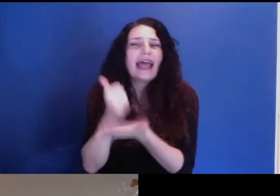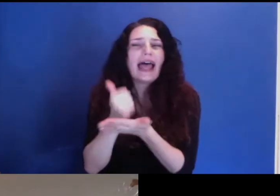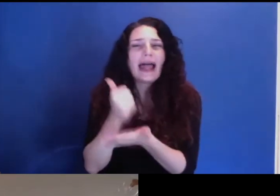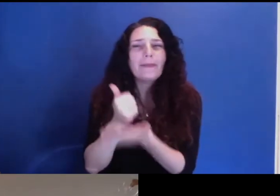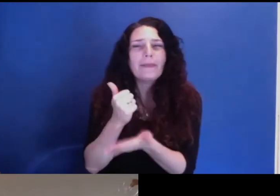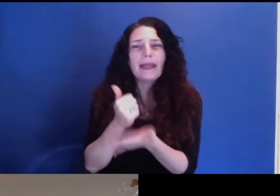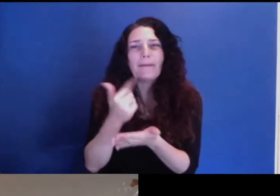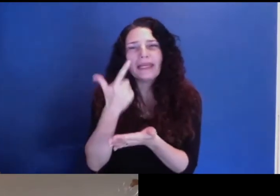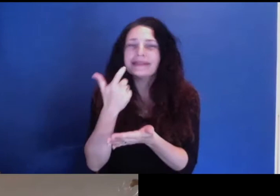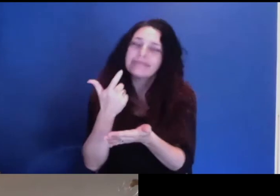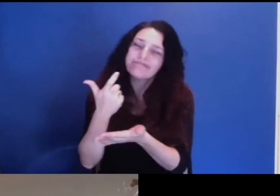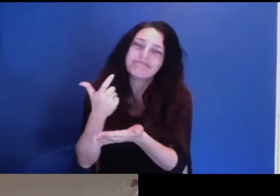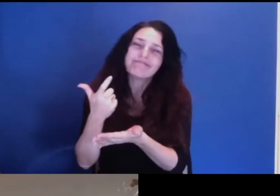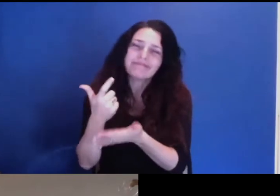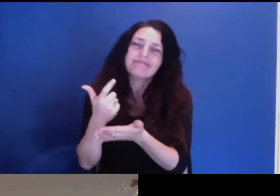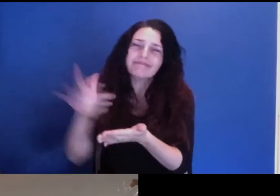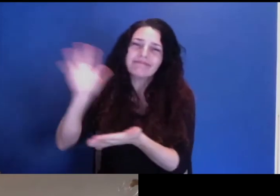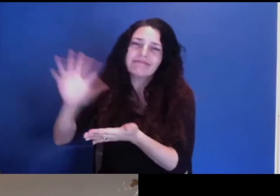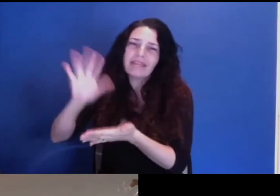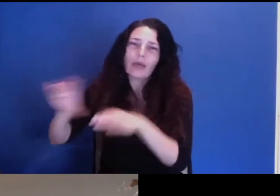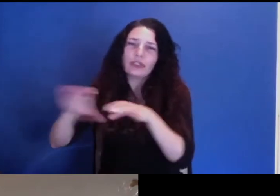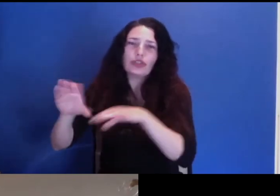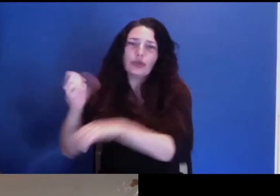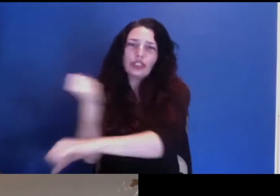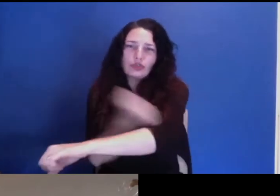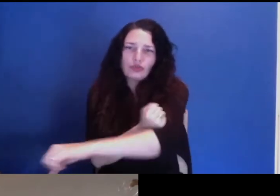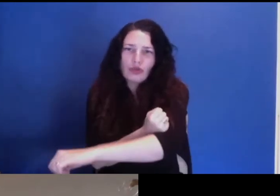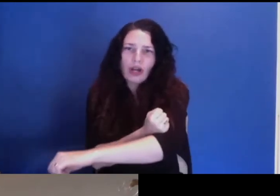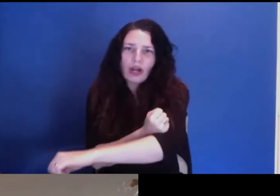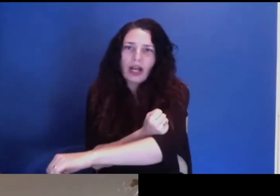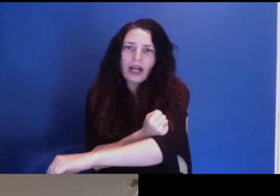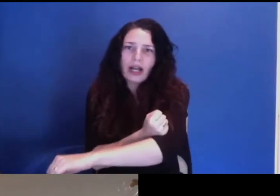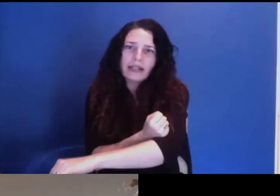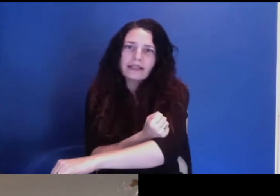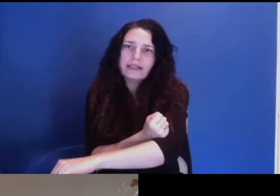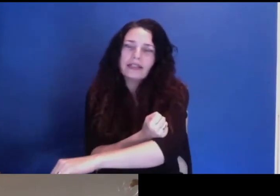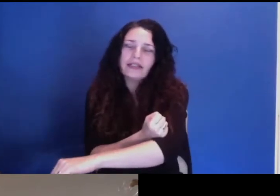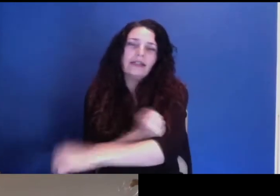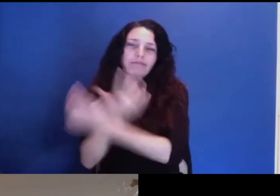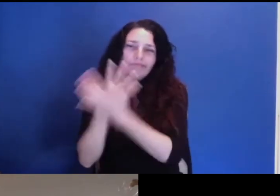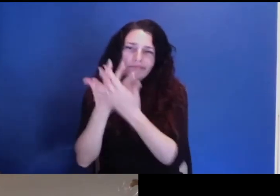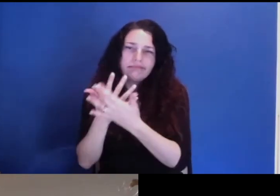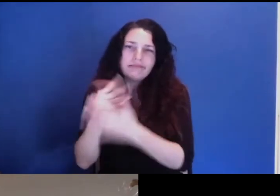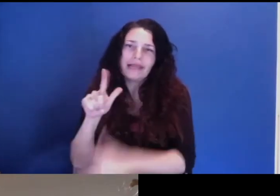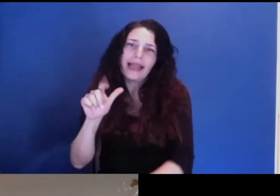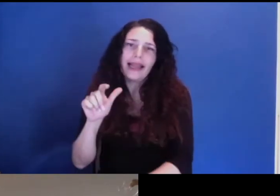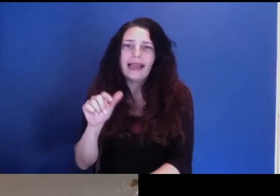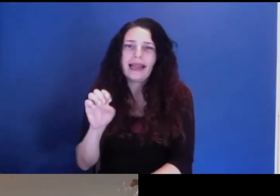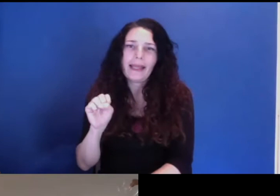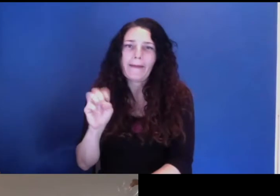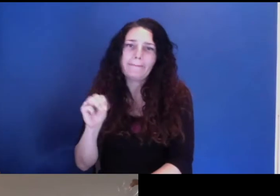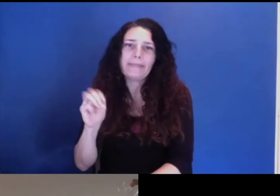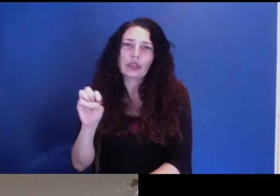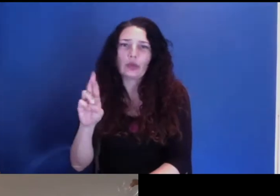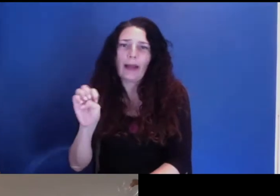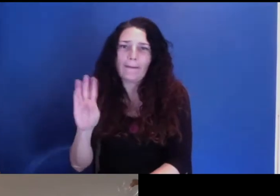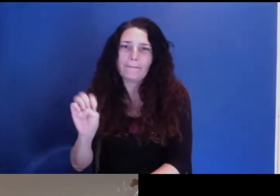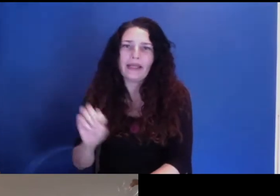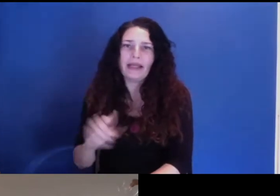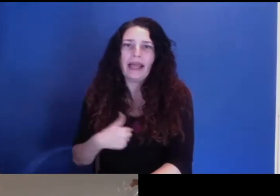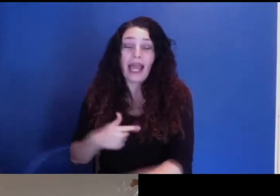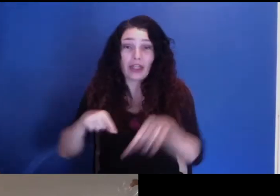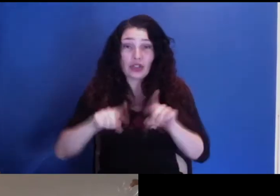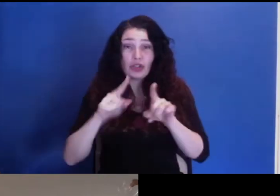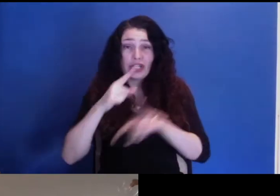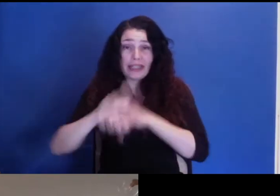doing drugs at the time and like pretty Les Miserables, and I kind of had this like rare moment of clarity at like 26 where I was like, if I